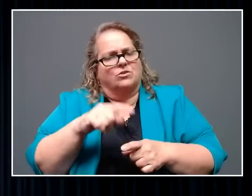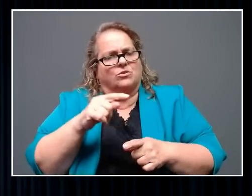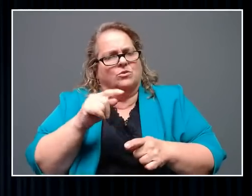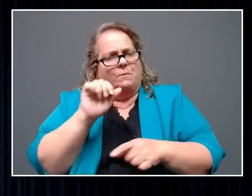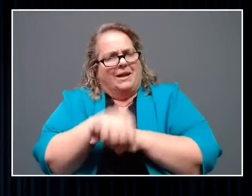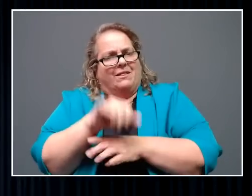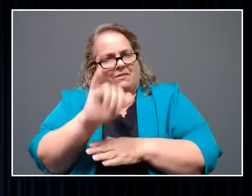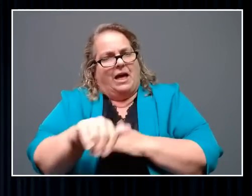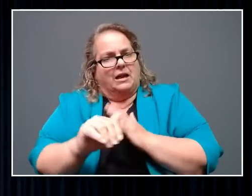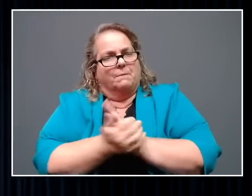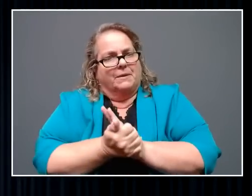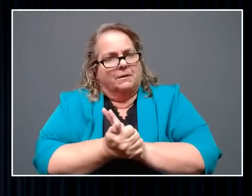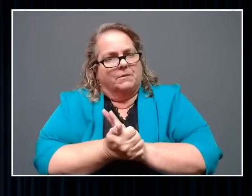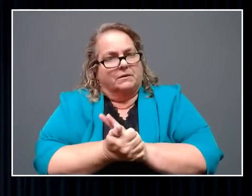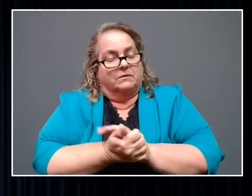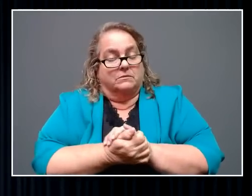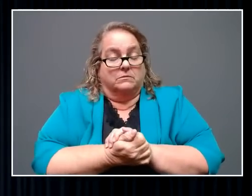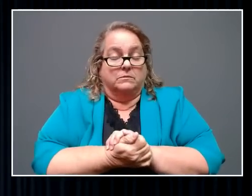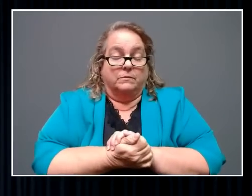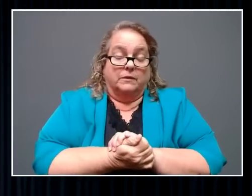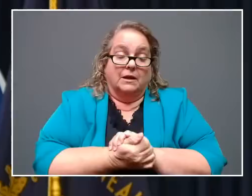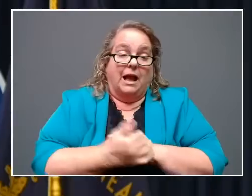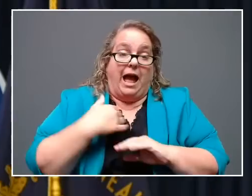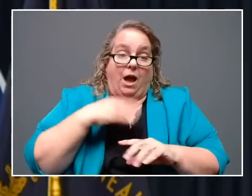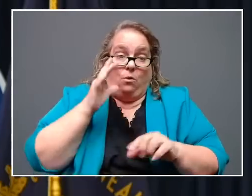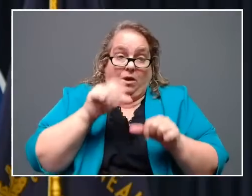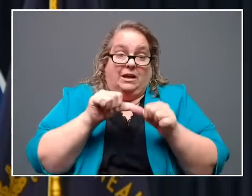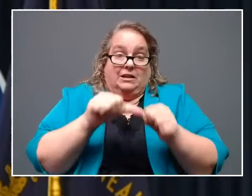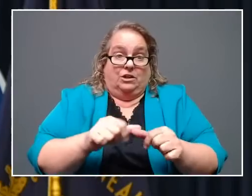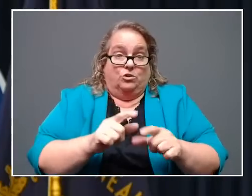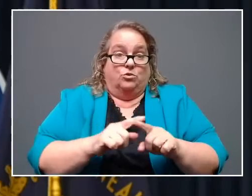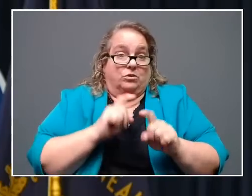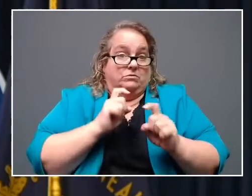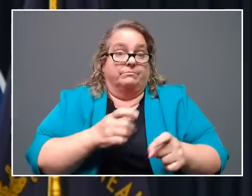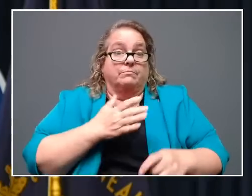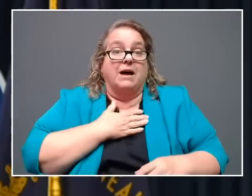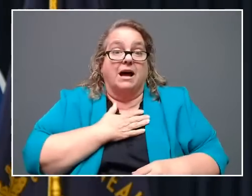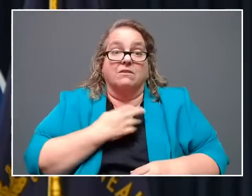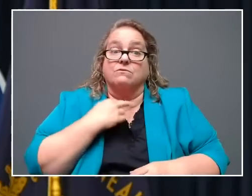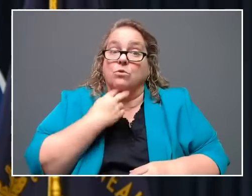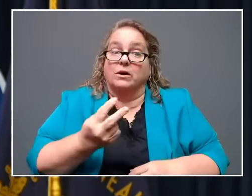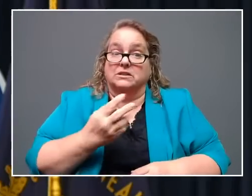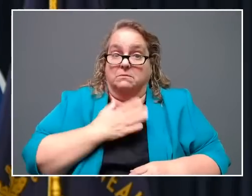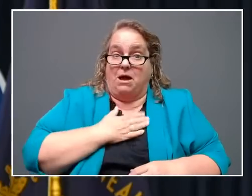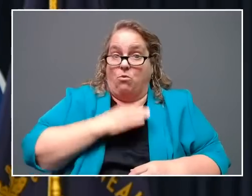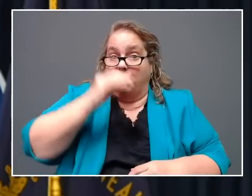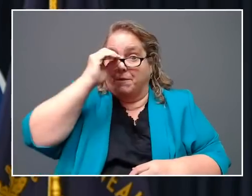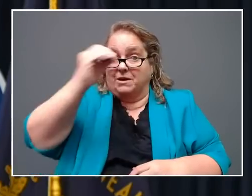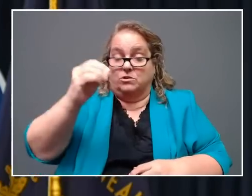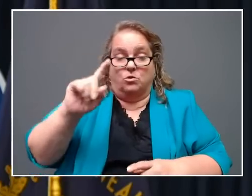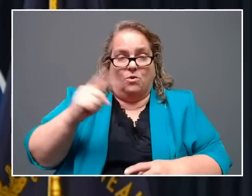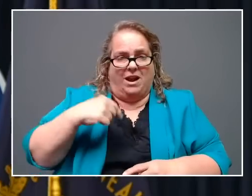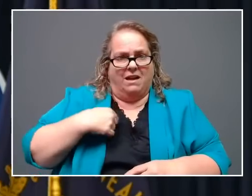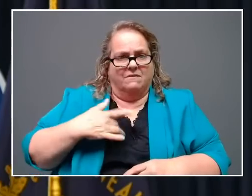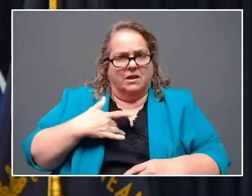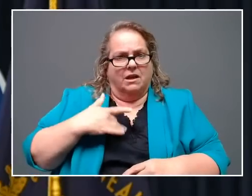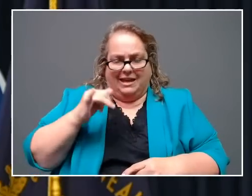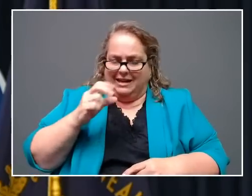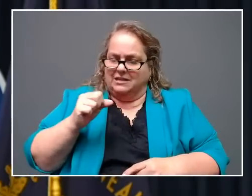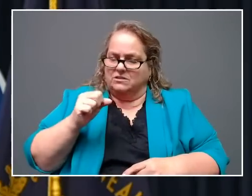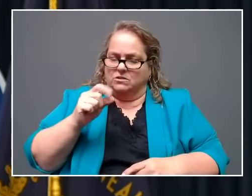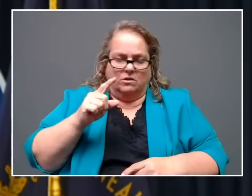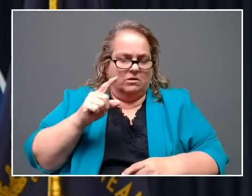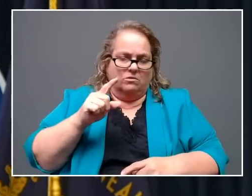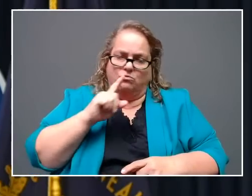I'm going to continue to lend my voice to what I believe is the overwhelming view of Kentuckians,